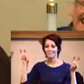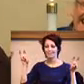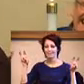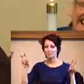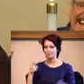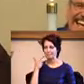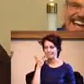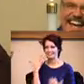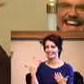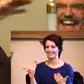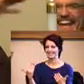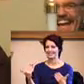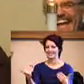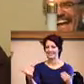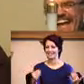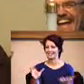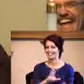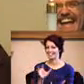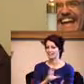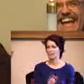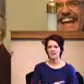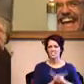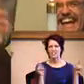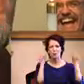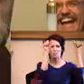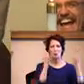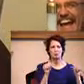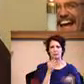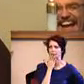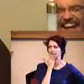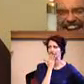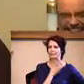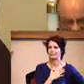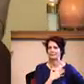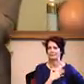o that was a different posting we get you